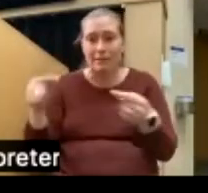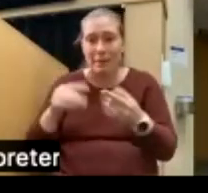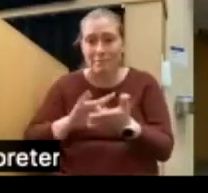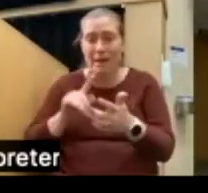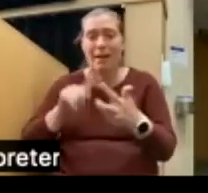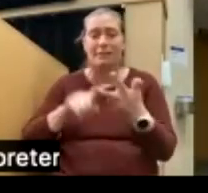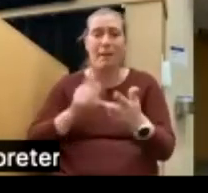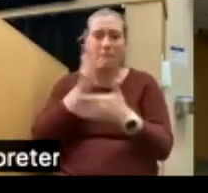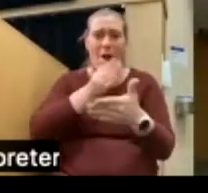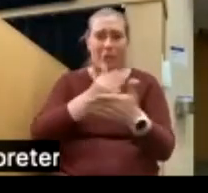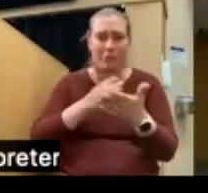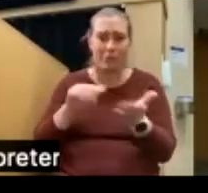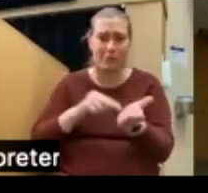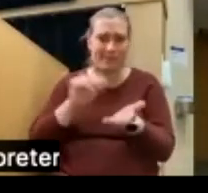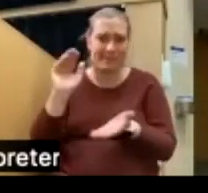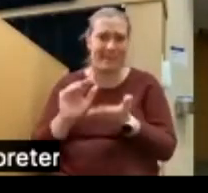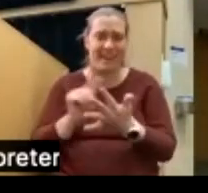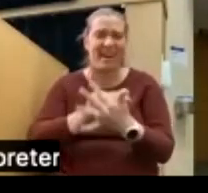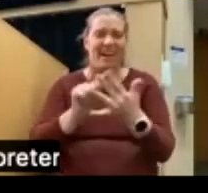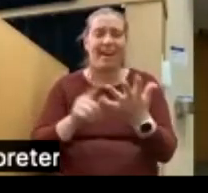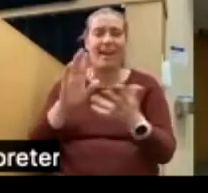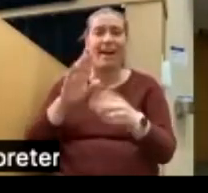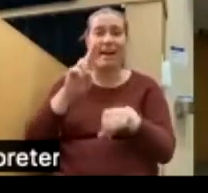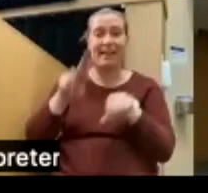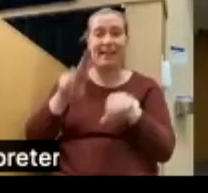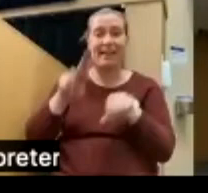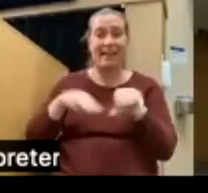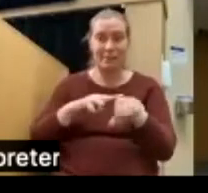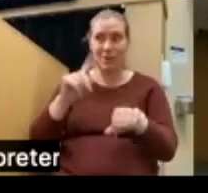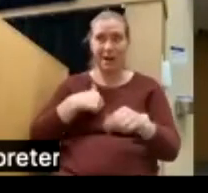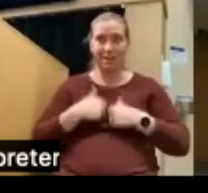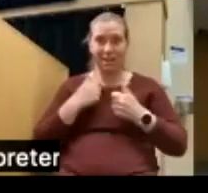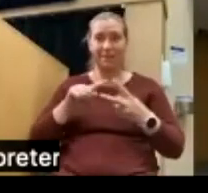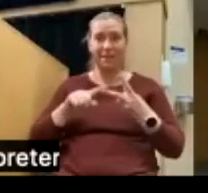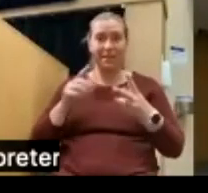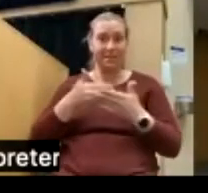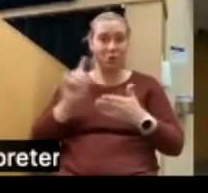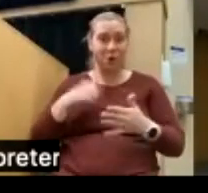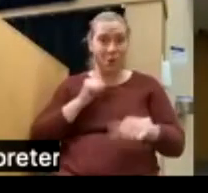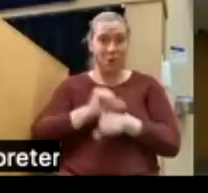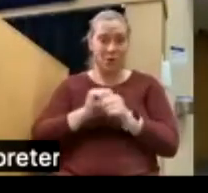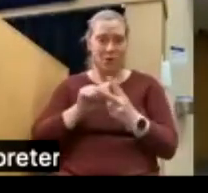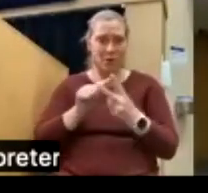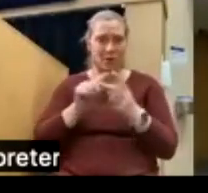So we can think broadly about how nature in our neighborhood and our workplaces influences us.